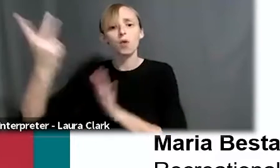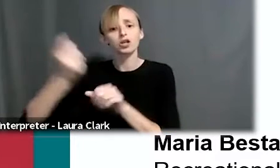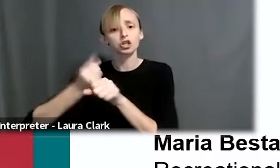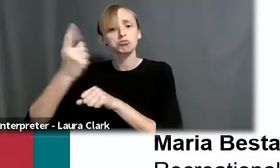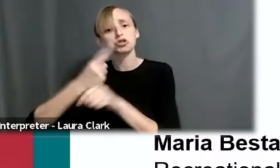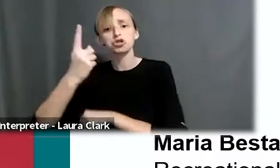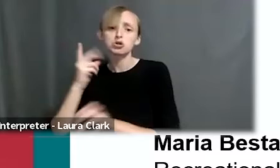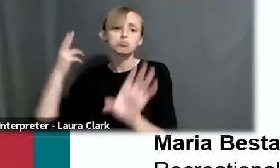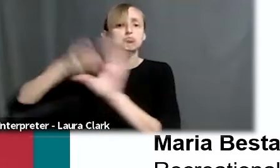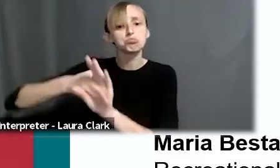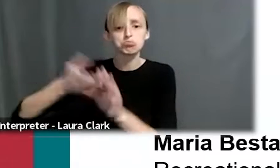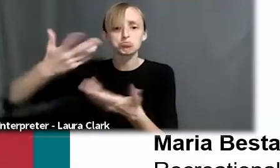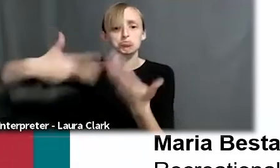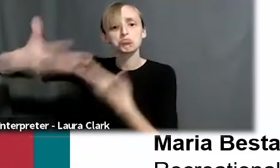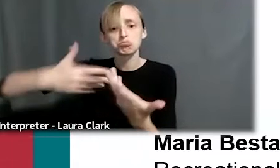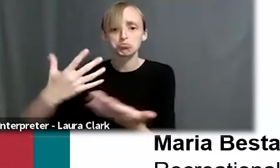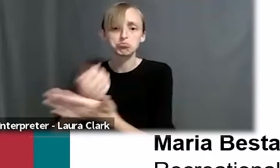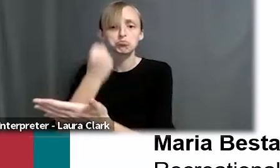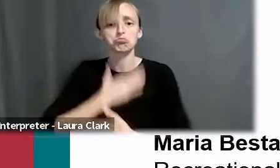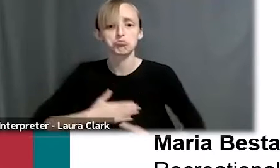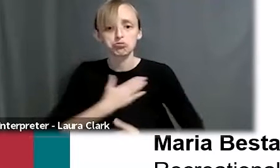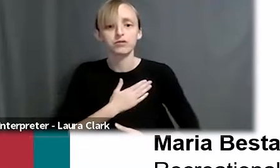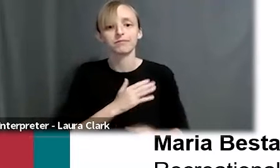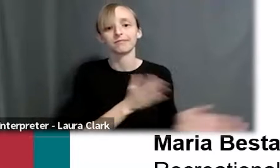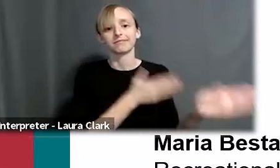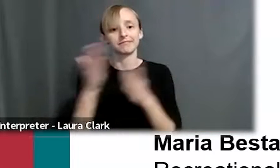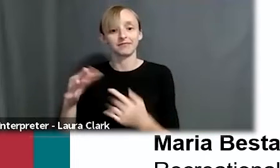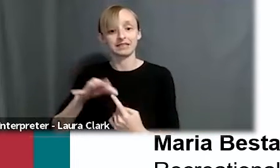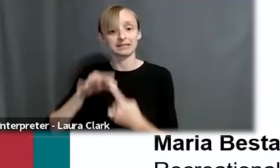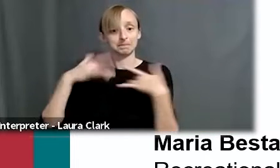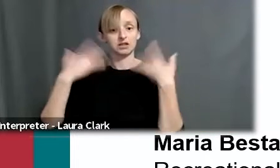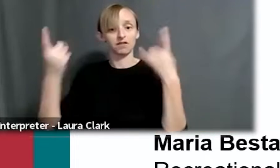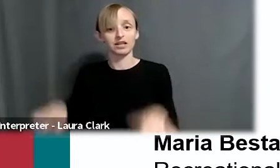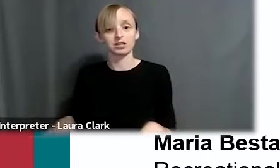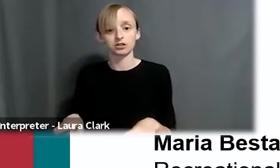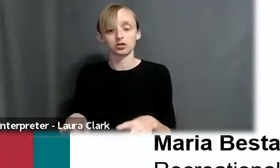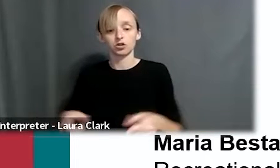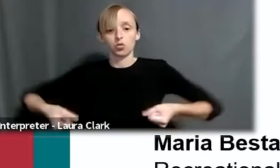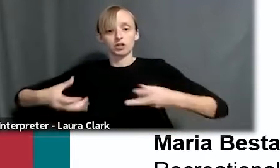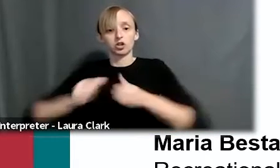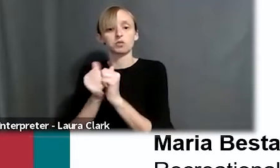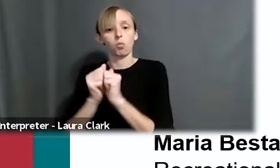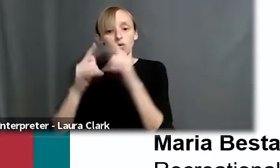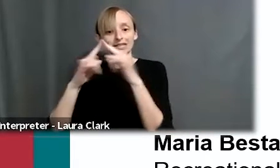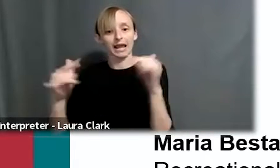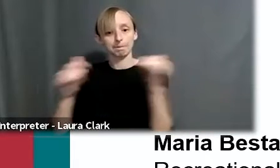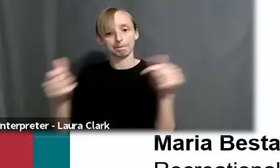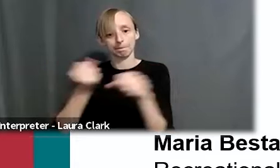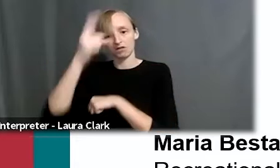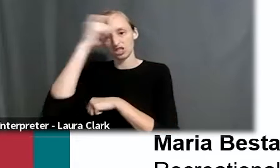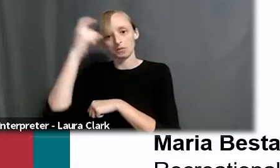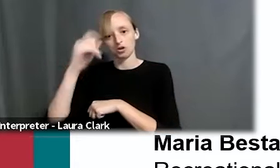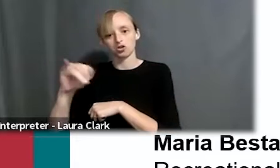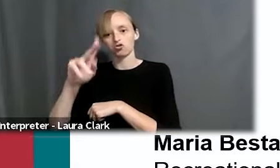and join us for these programs. We also have special events. We have a wheelchair sports camp that happens every summer. It's coming up at the end of